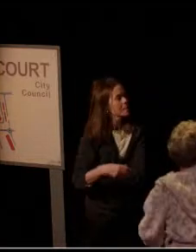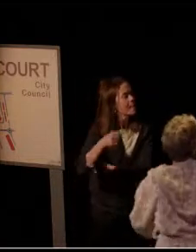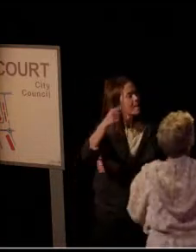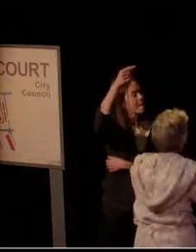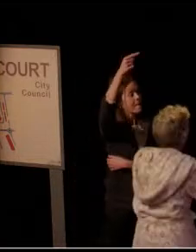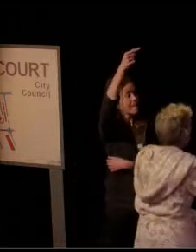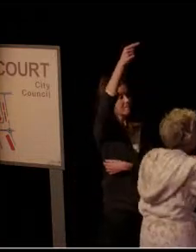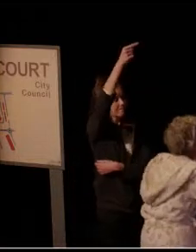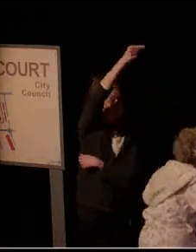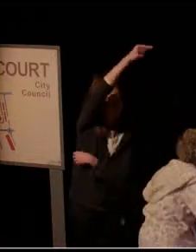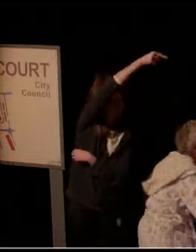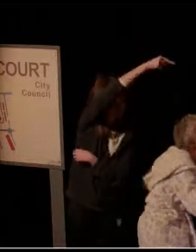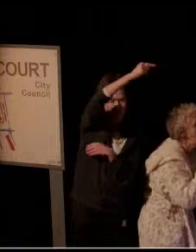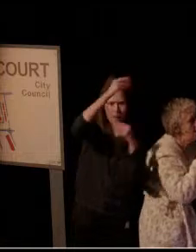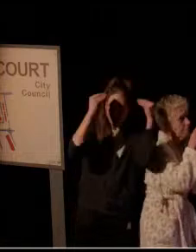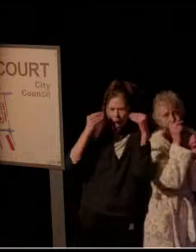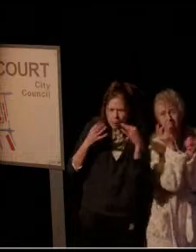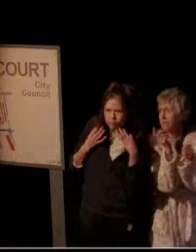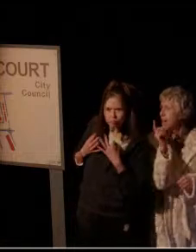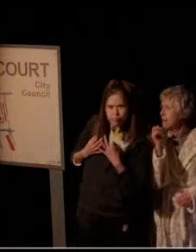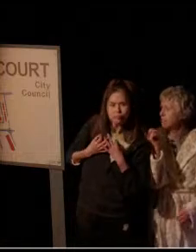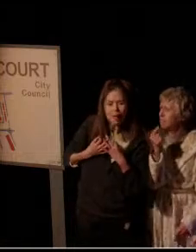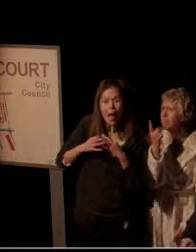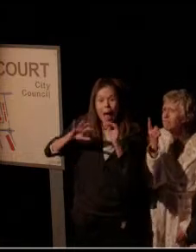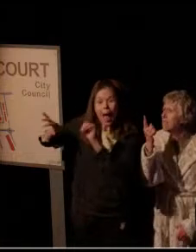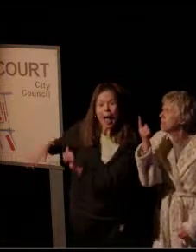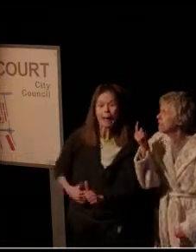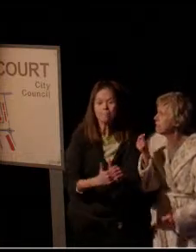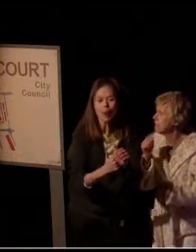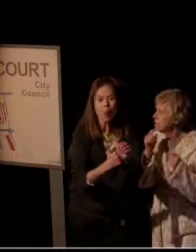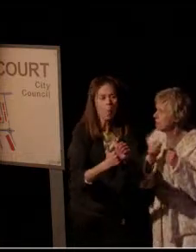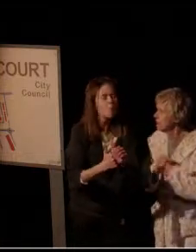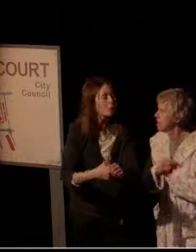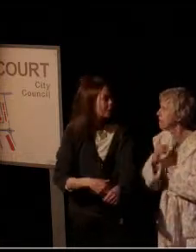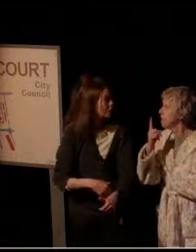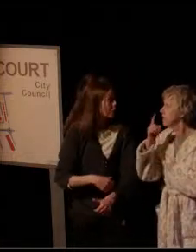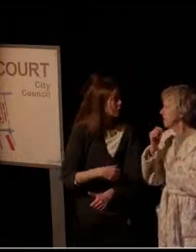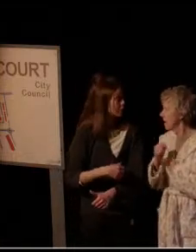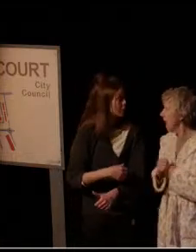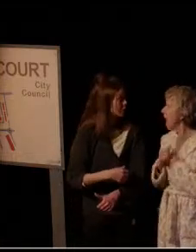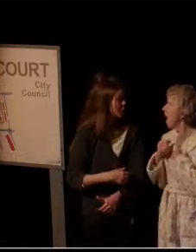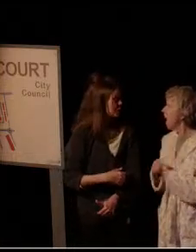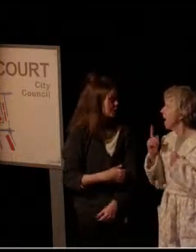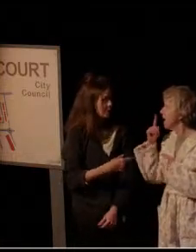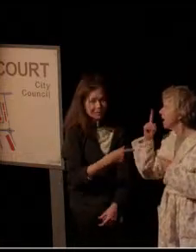Listen, you're going to want that stuff to do I that. know. Hey, look, it matches my pudding.